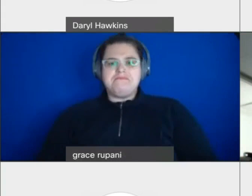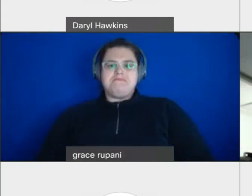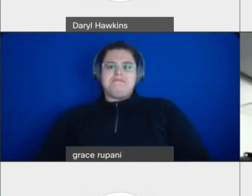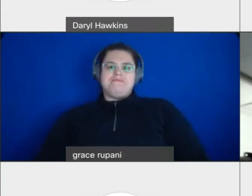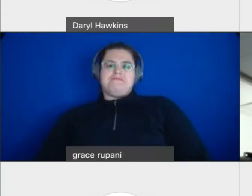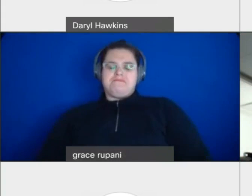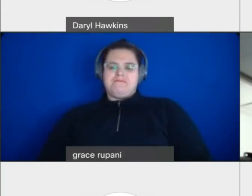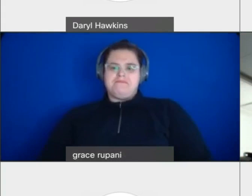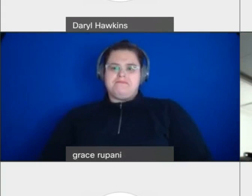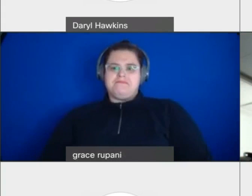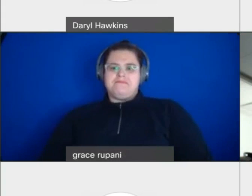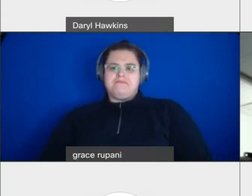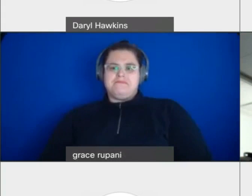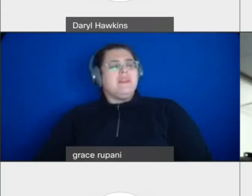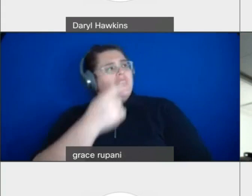Could you repeat the question?